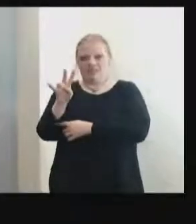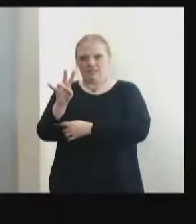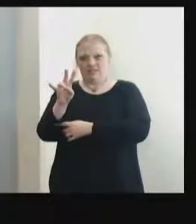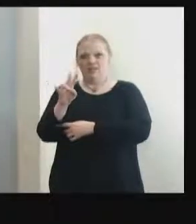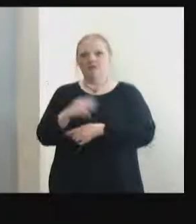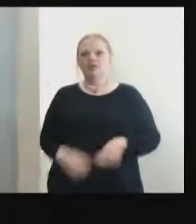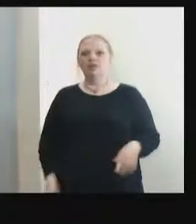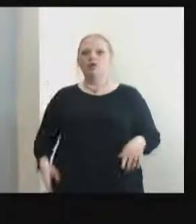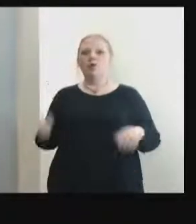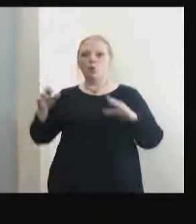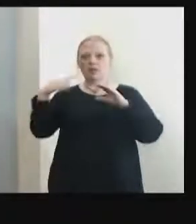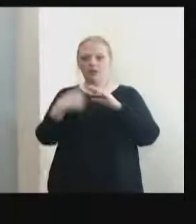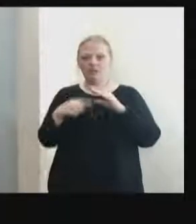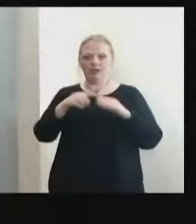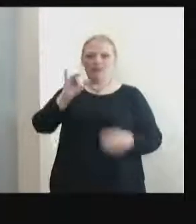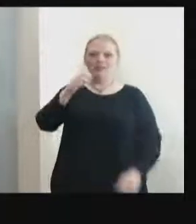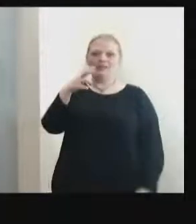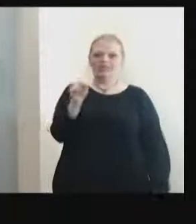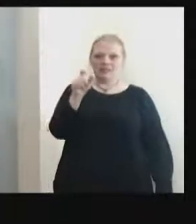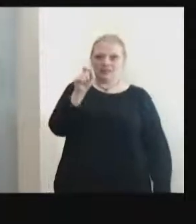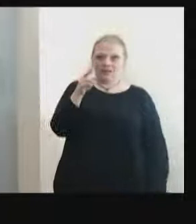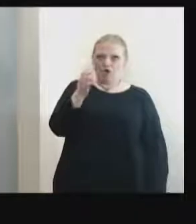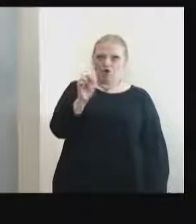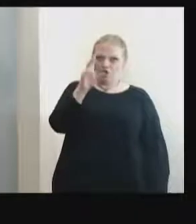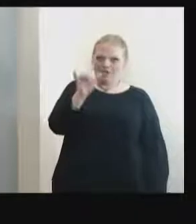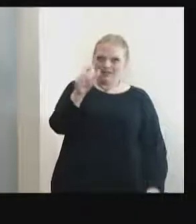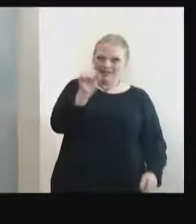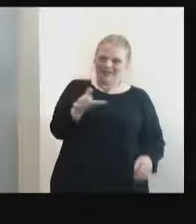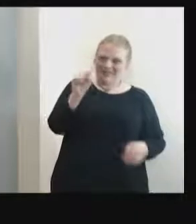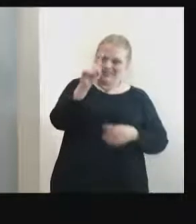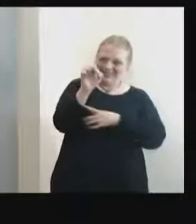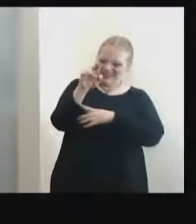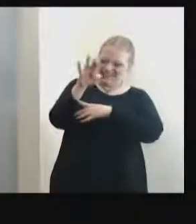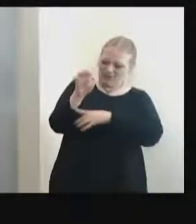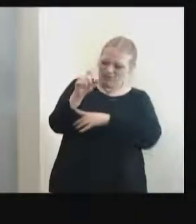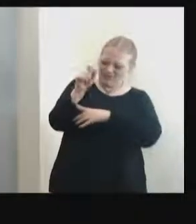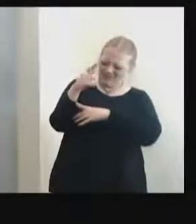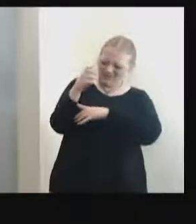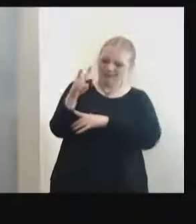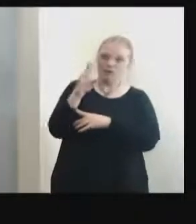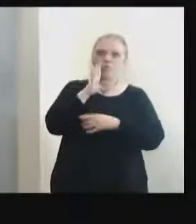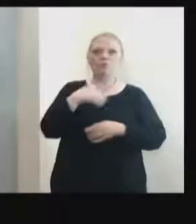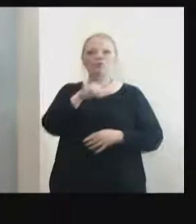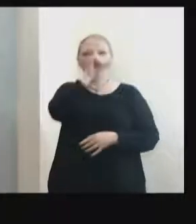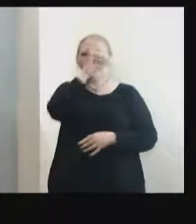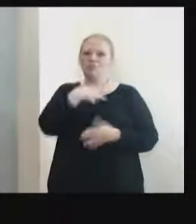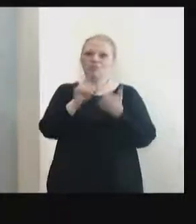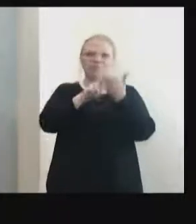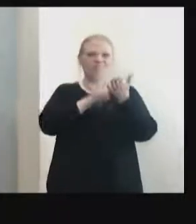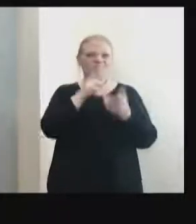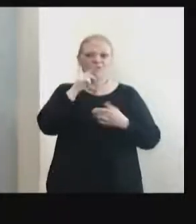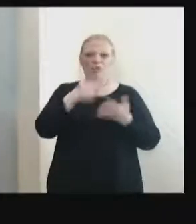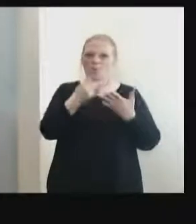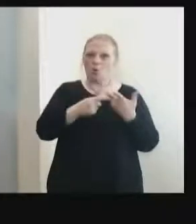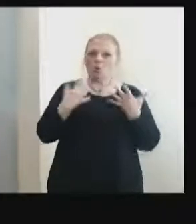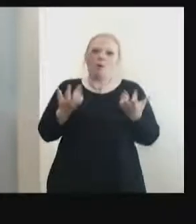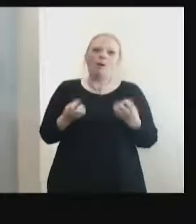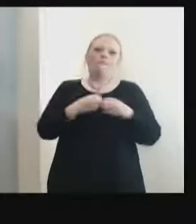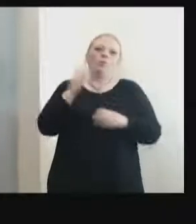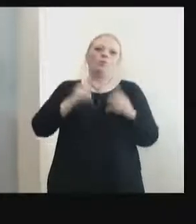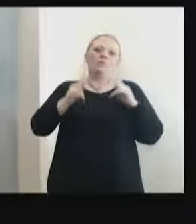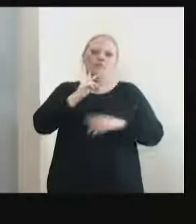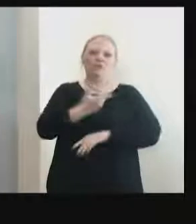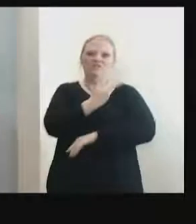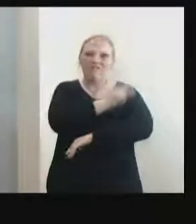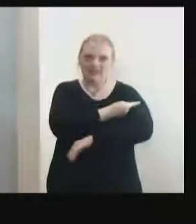716-858-2827 or email him at jason.hurley@erie.gov. We'd love to enroll you in the program because we want more people to be